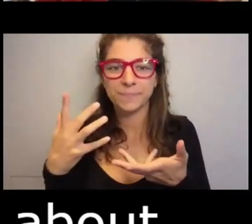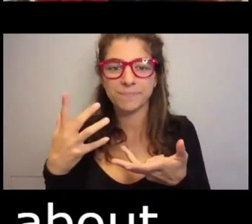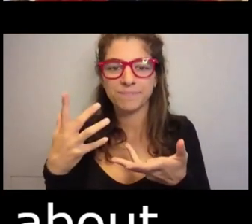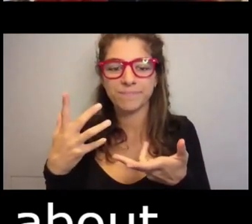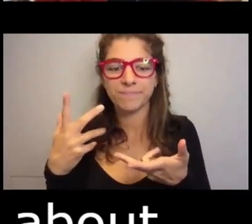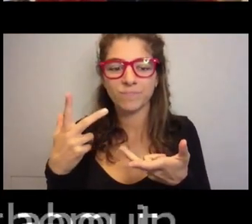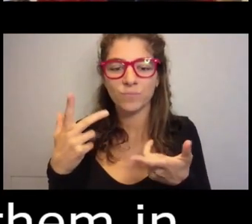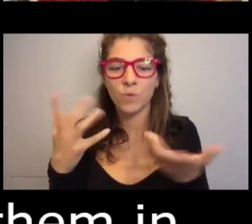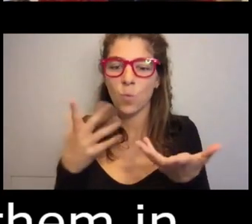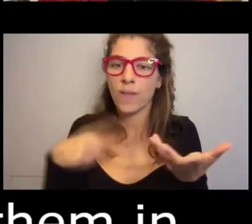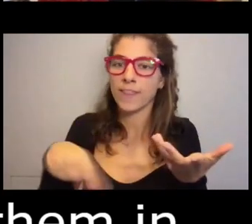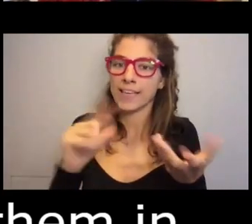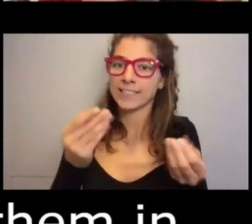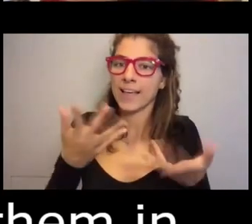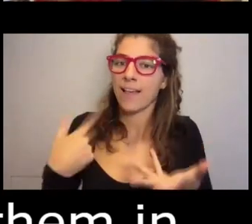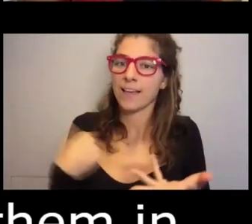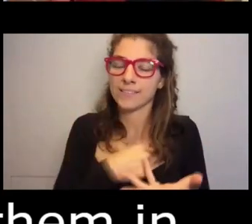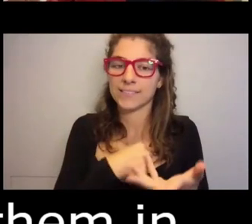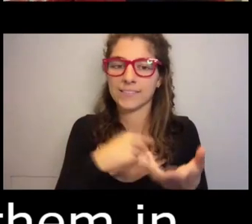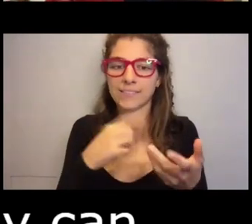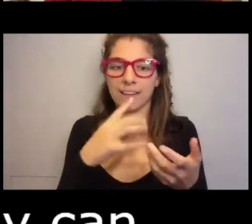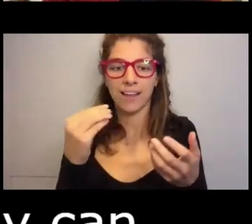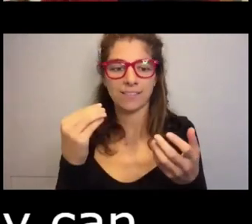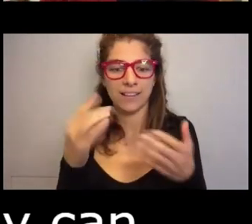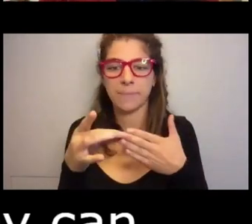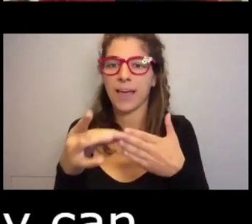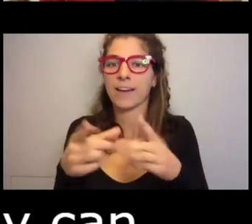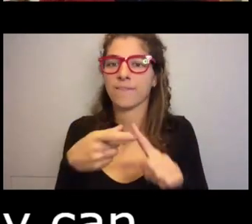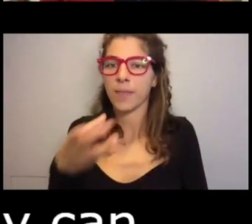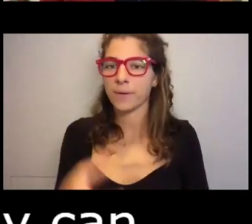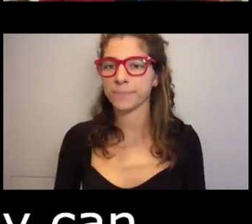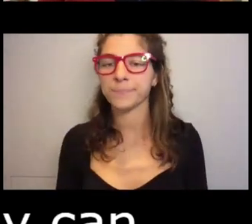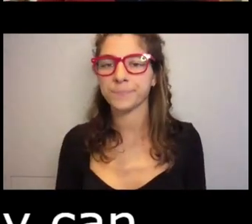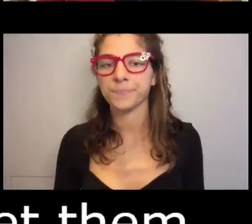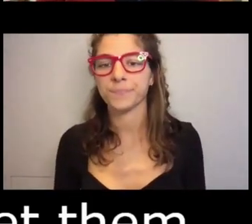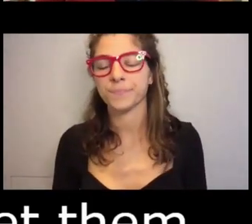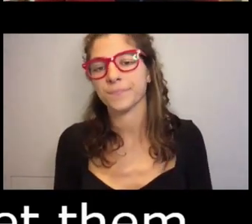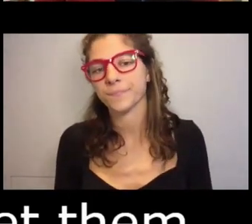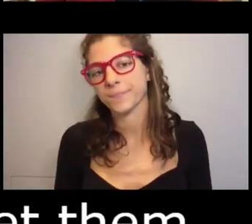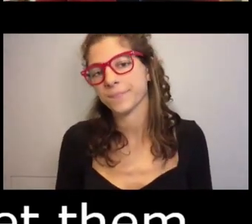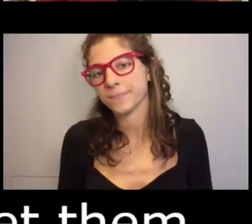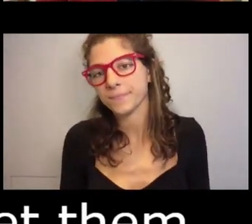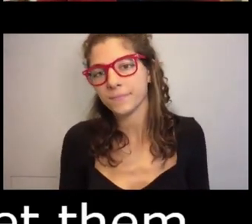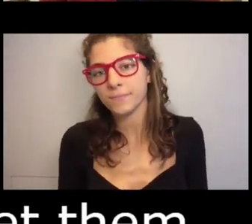to see what they can tell us, and then kind of let them guide it from there.